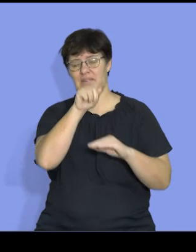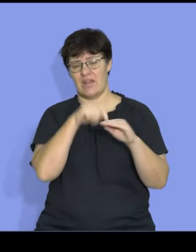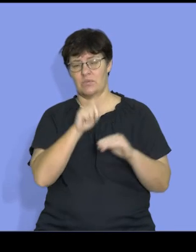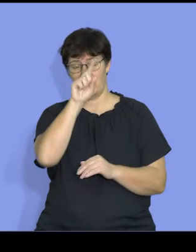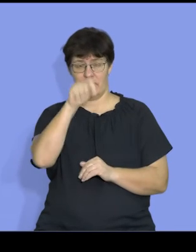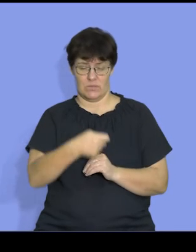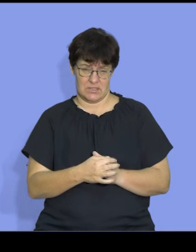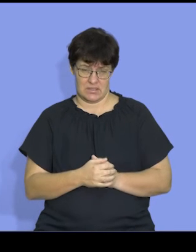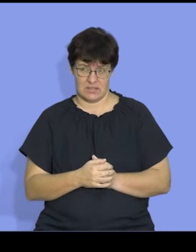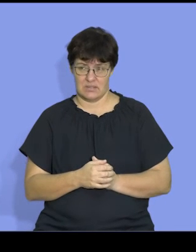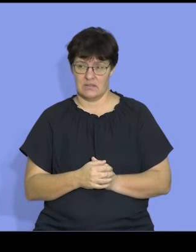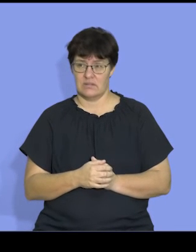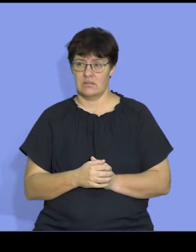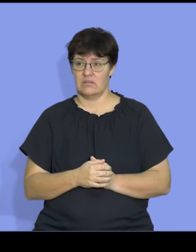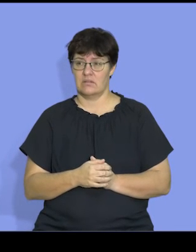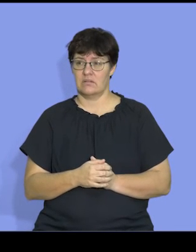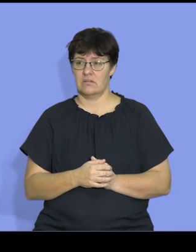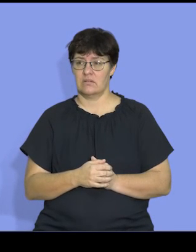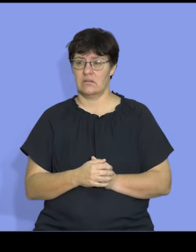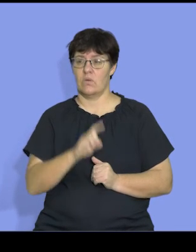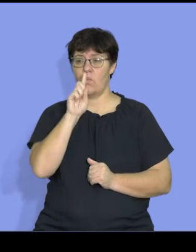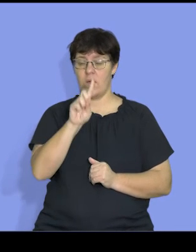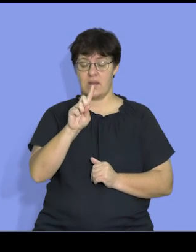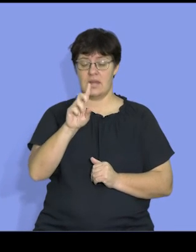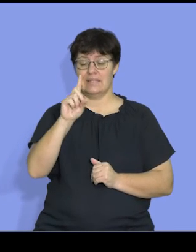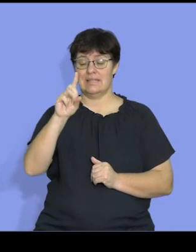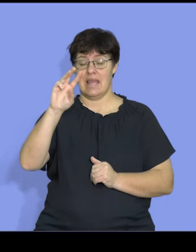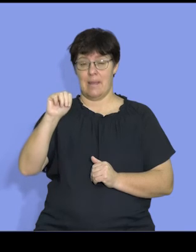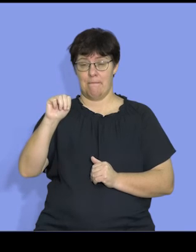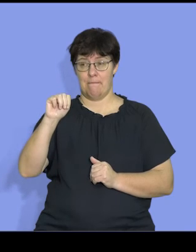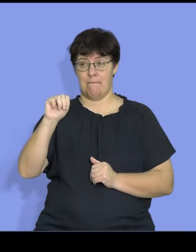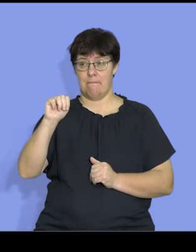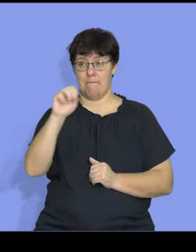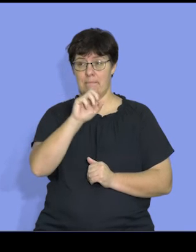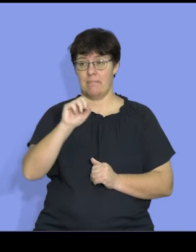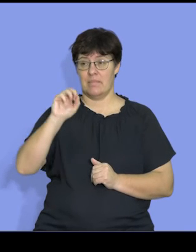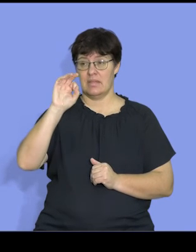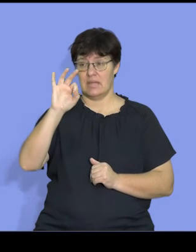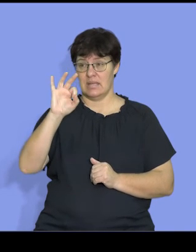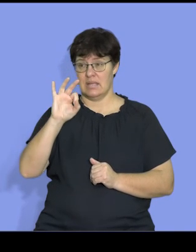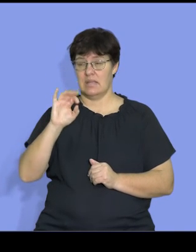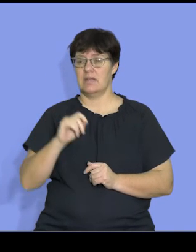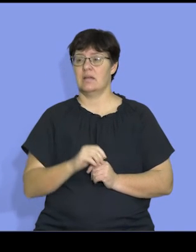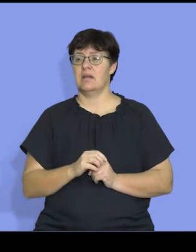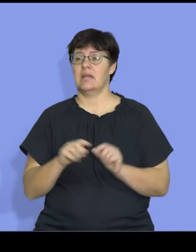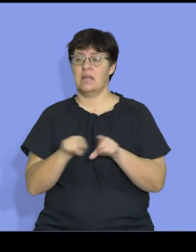because 1 cubic decimeter, right, is equals to 1,000